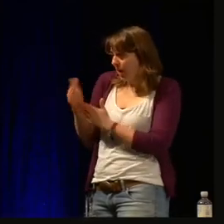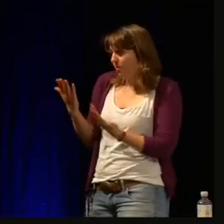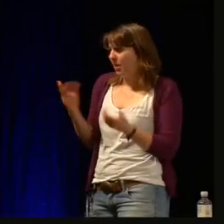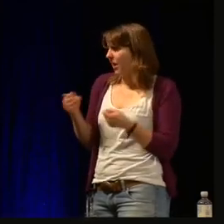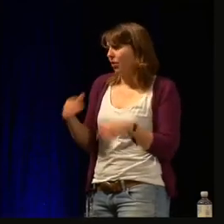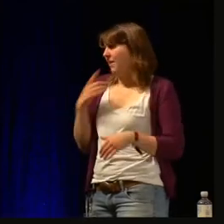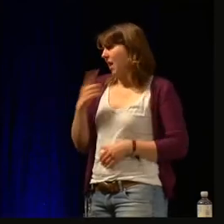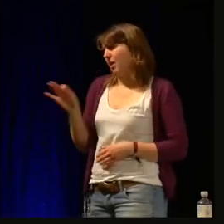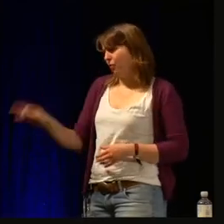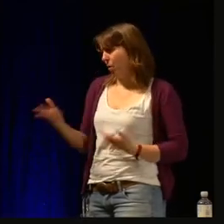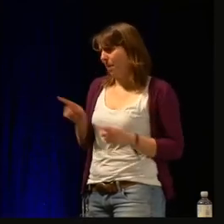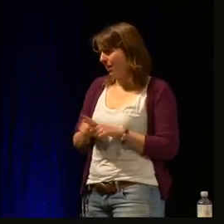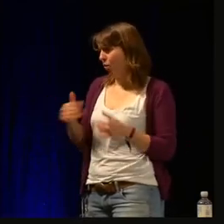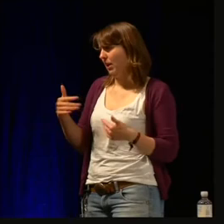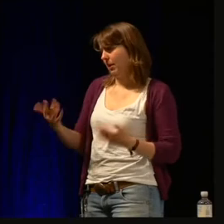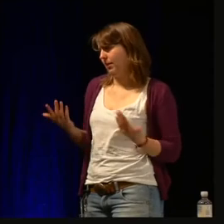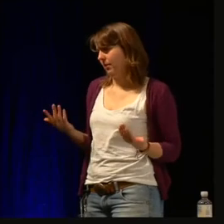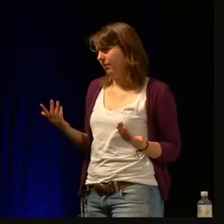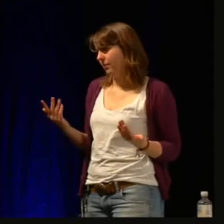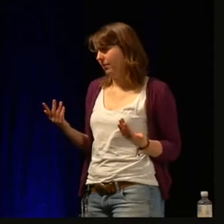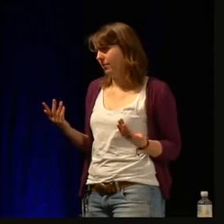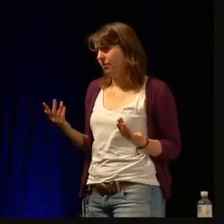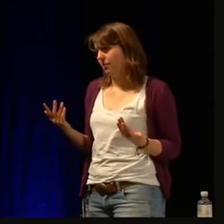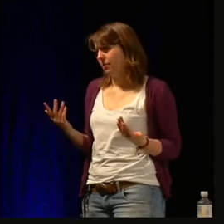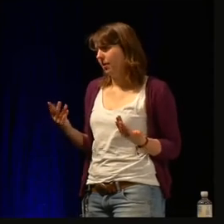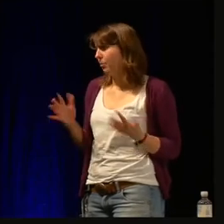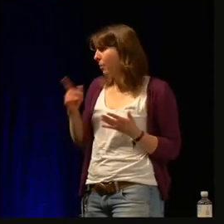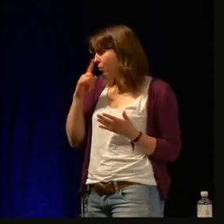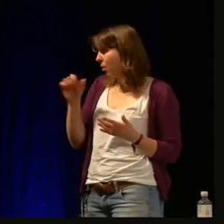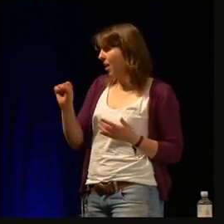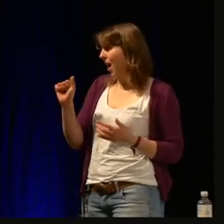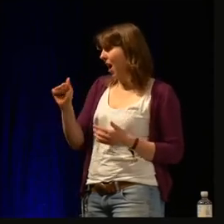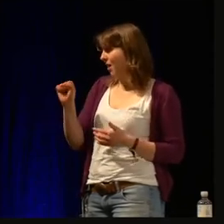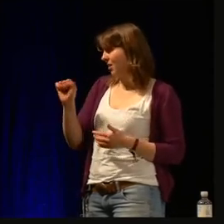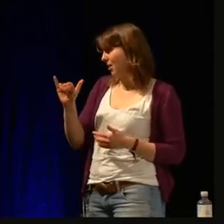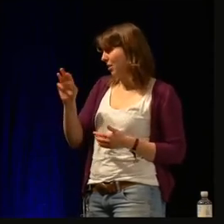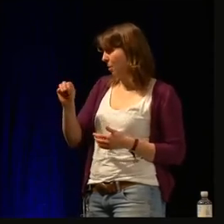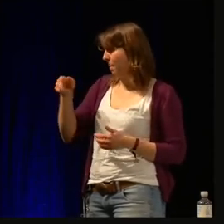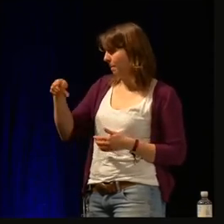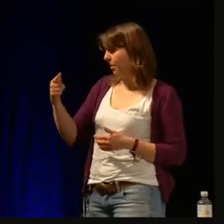today, it's not possible to say that anymore. It's just